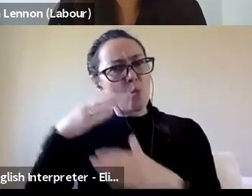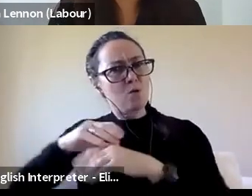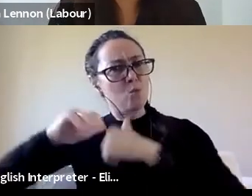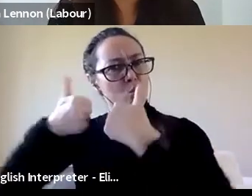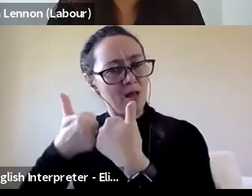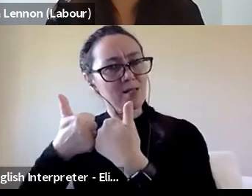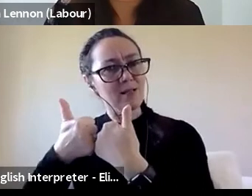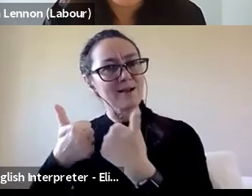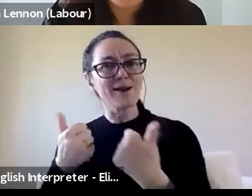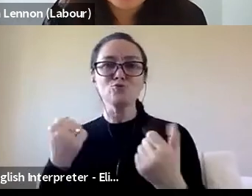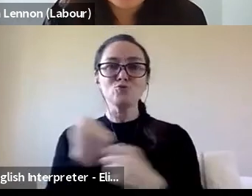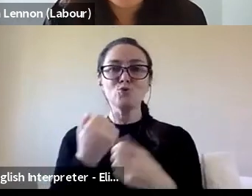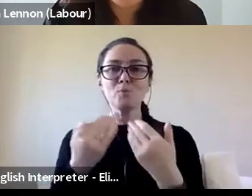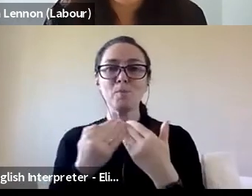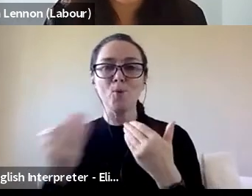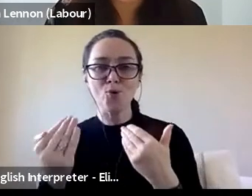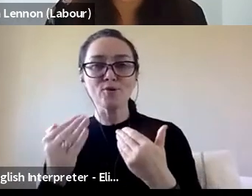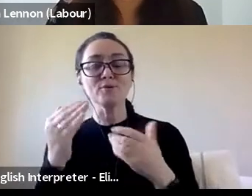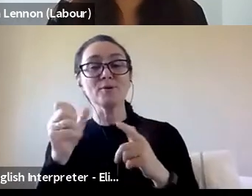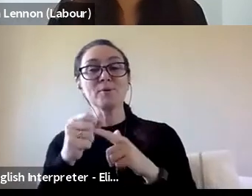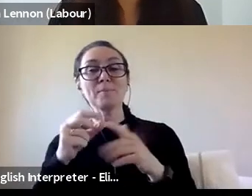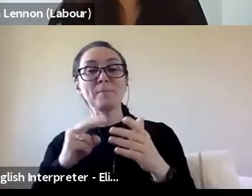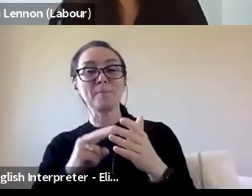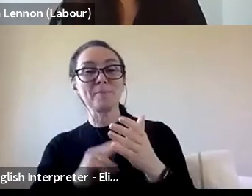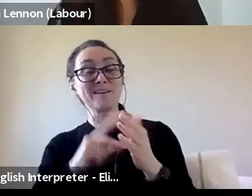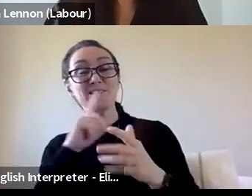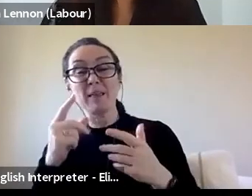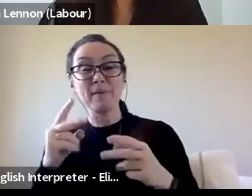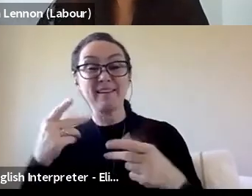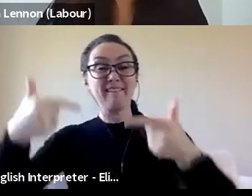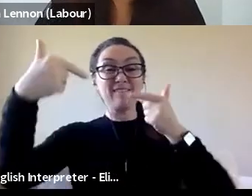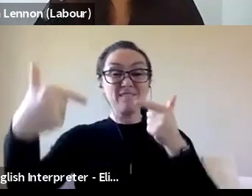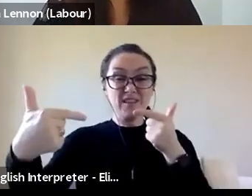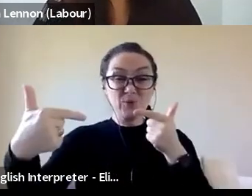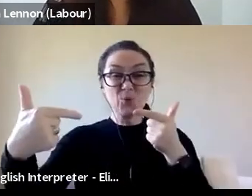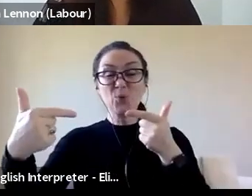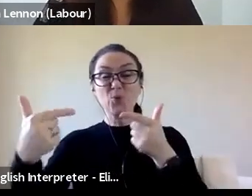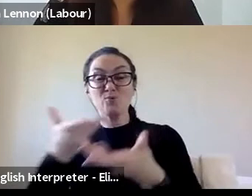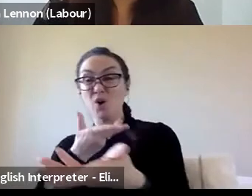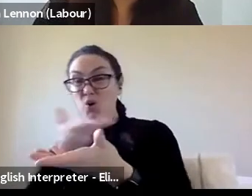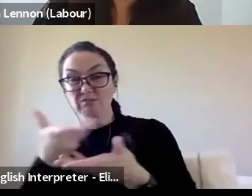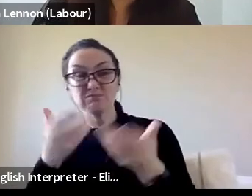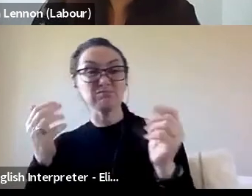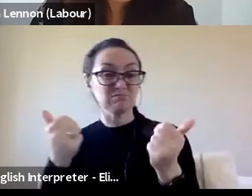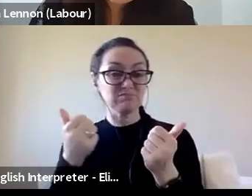said, more telehealth, for instance, more video conferencing, more remote consultation.